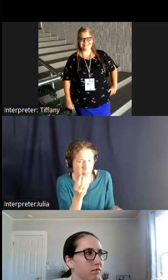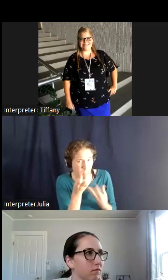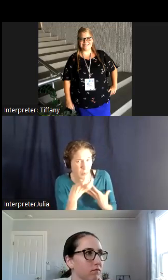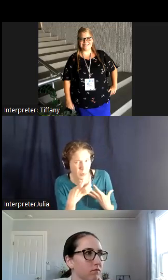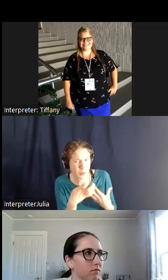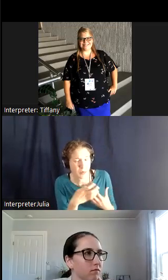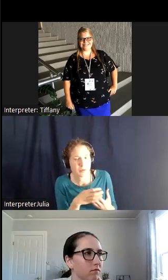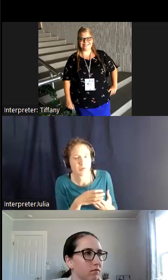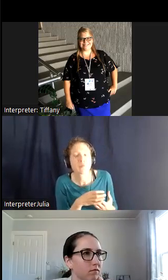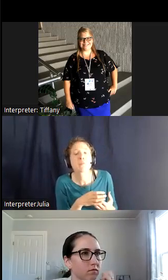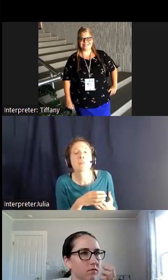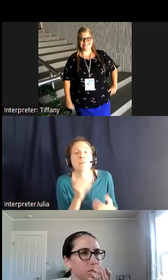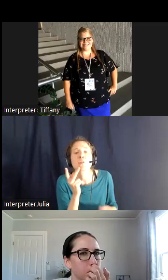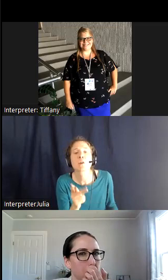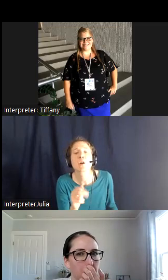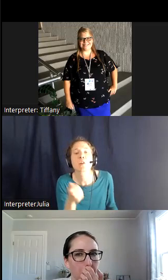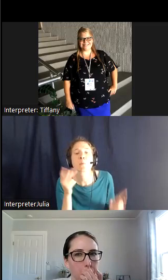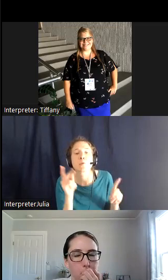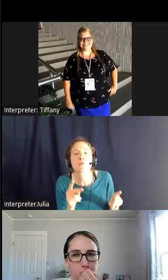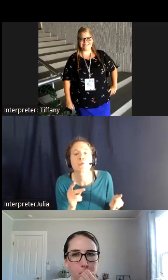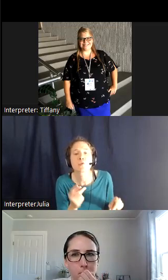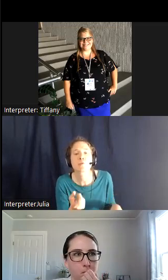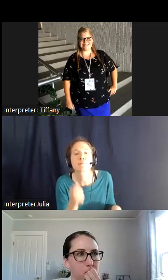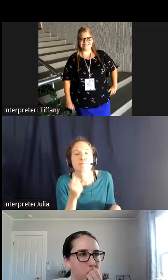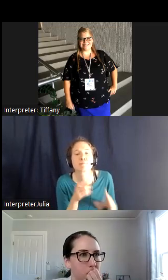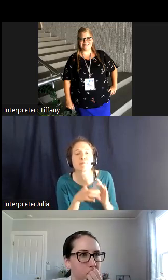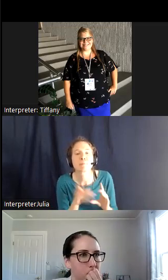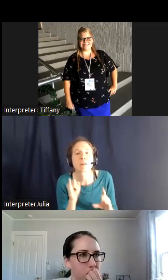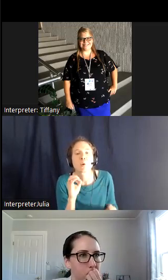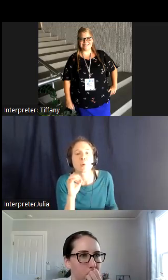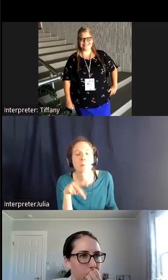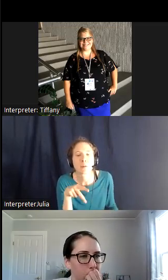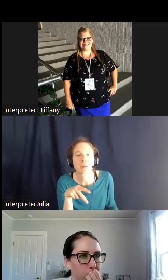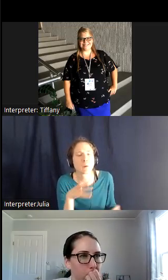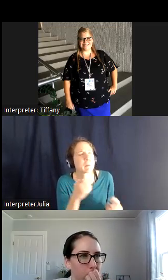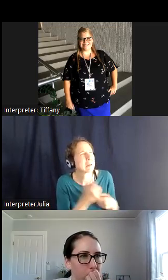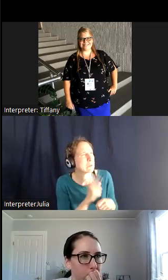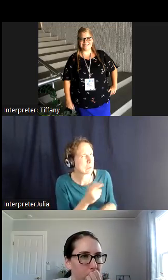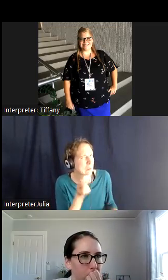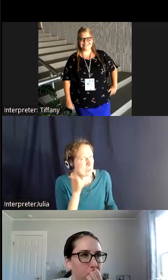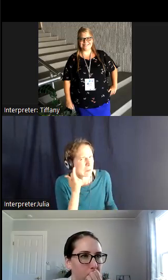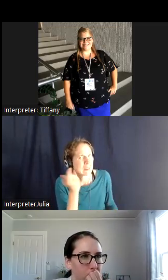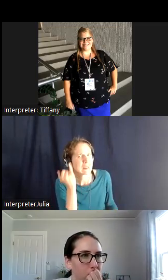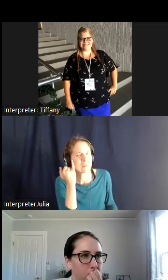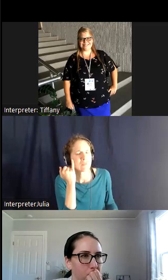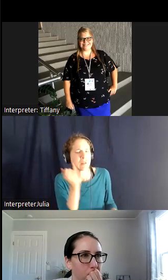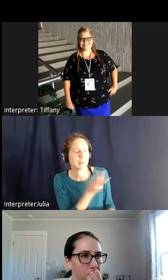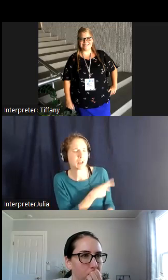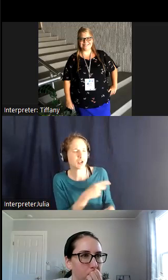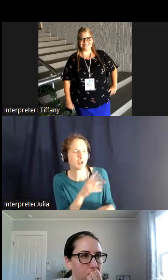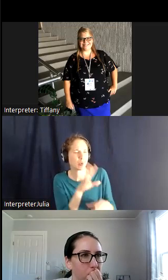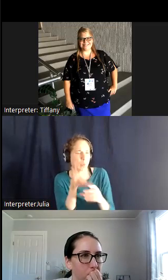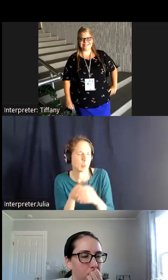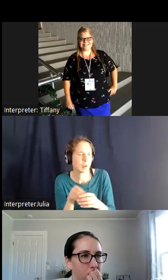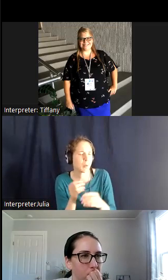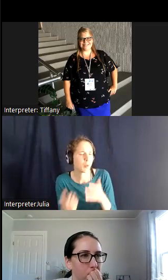And then I saw another question around IOP. I want to make sure I understand if a patient is in the priority population and are unable